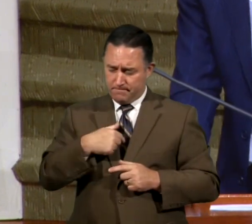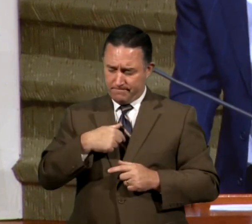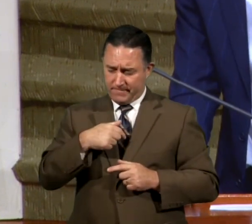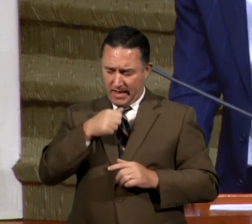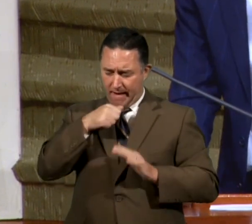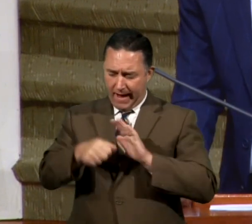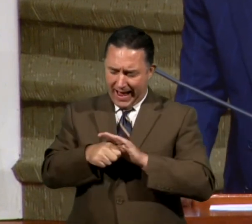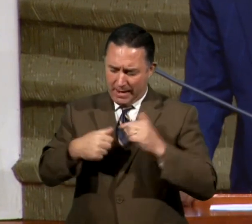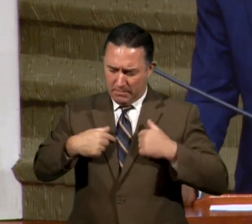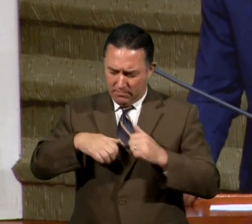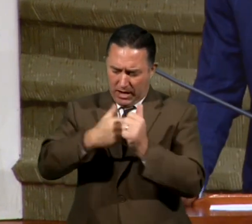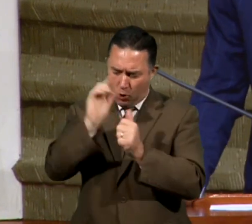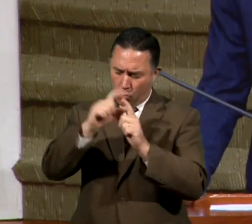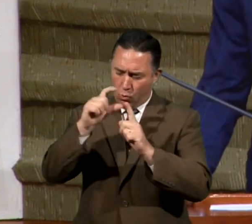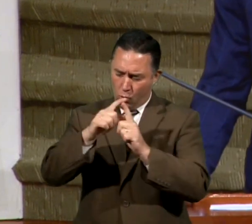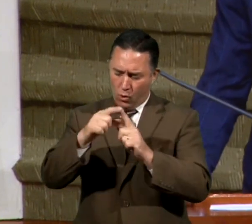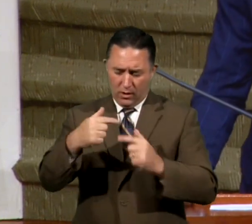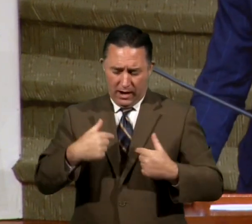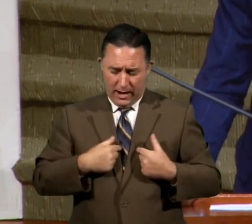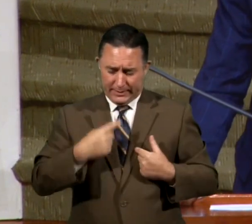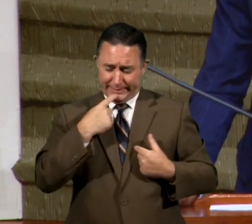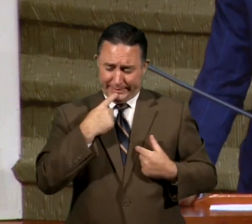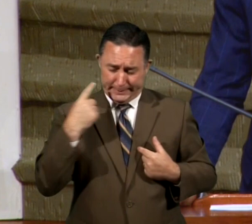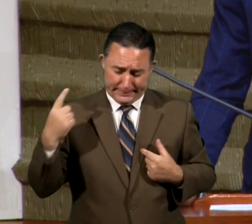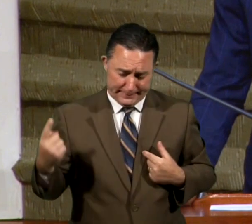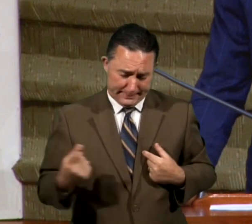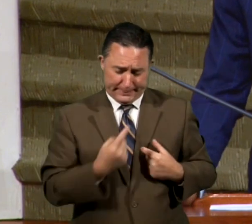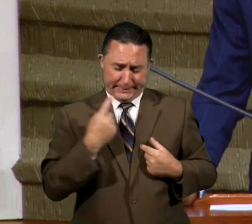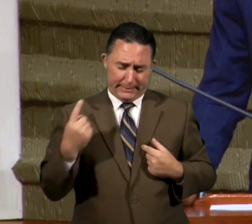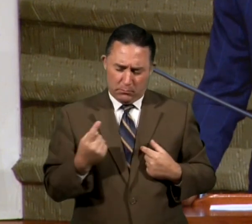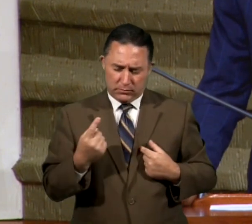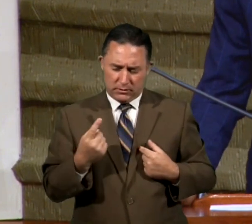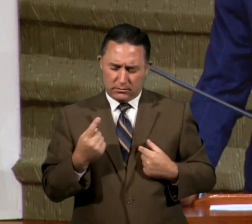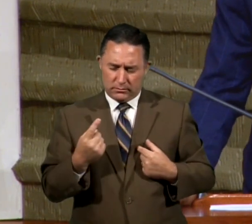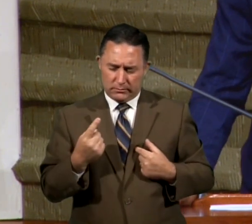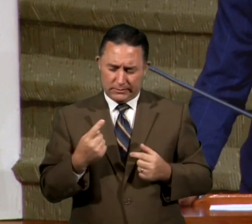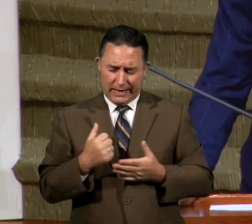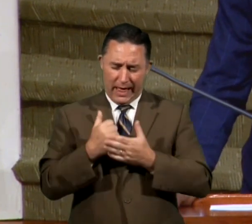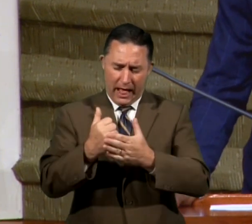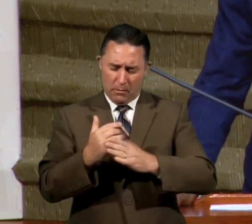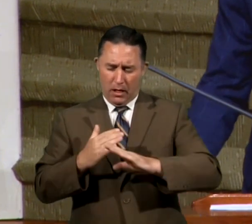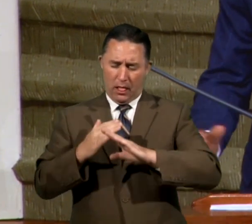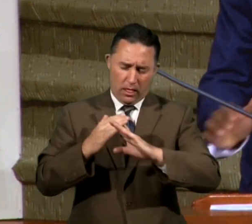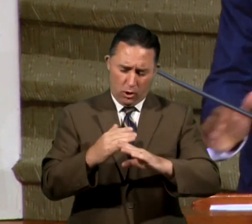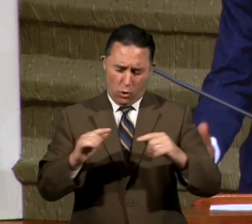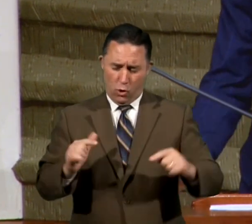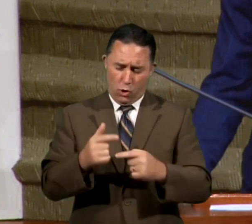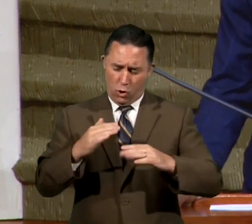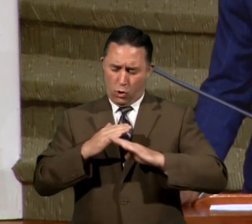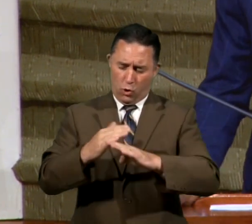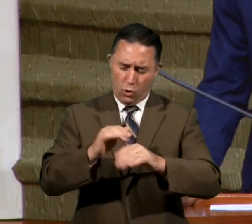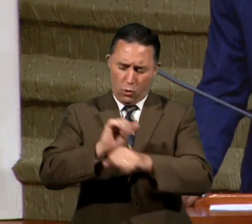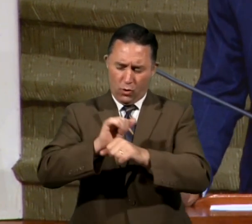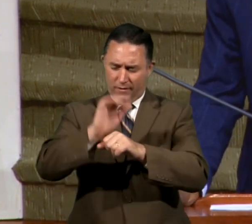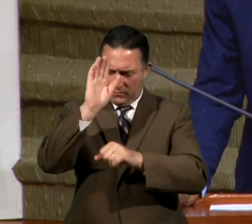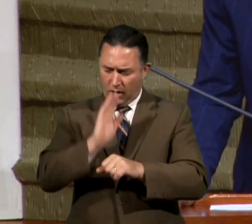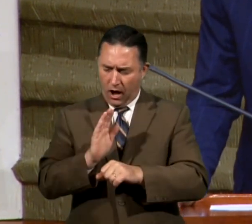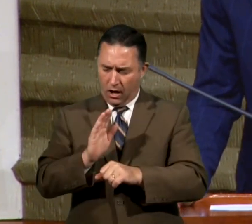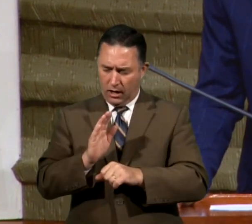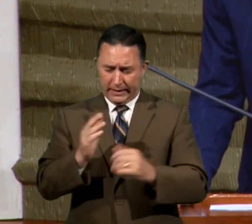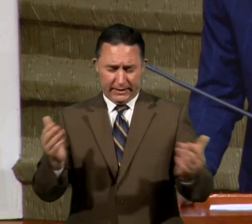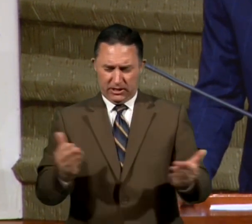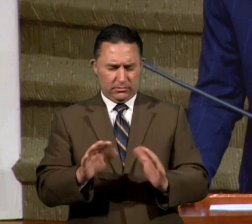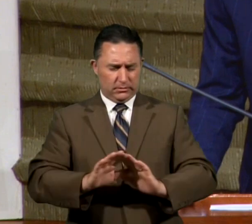behind it. Pray, God, that I would not say anything that would help or hinder or hurt or hinder the work of God here in this